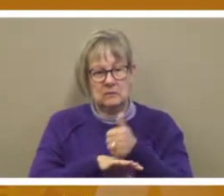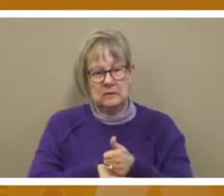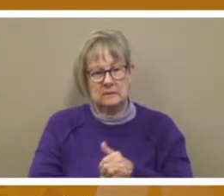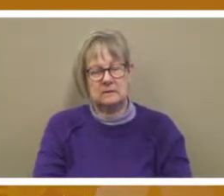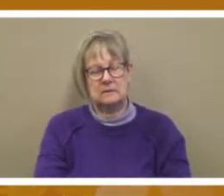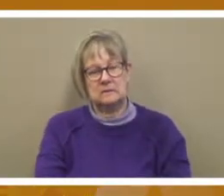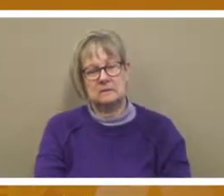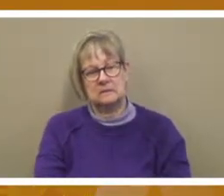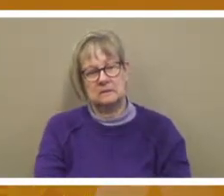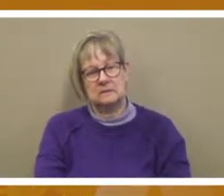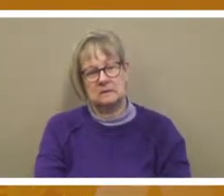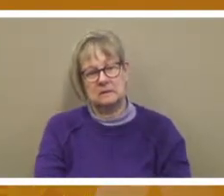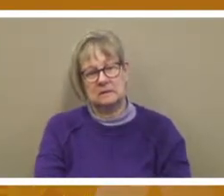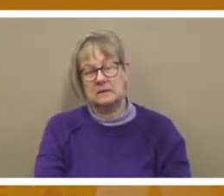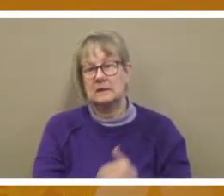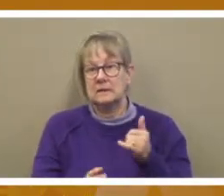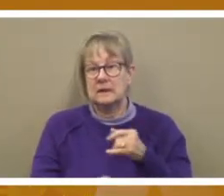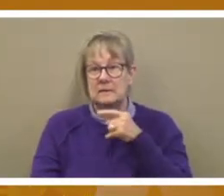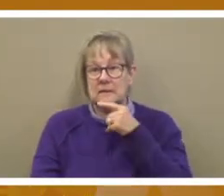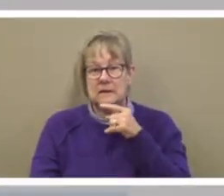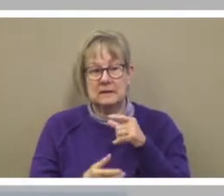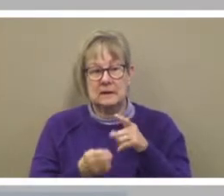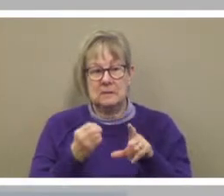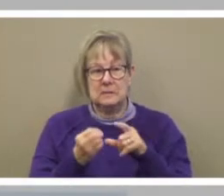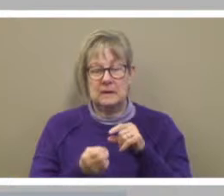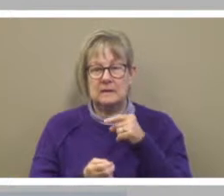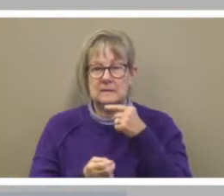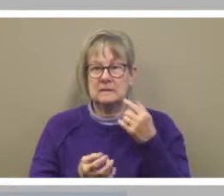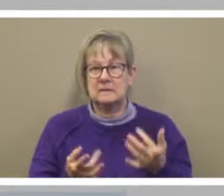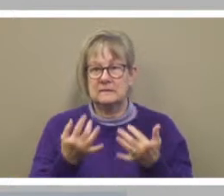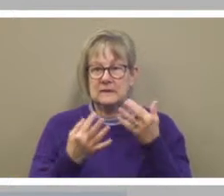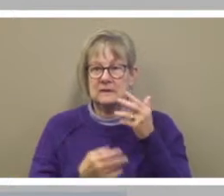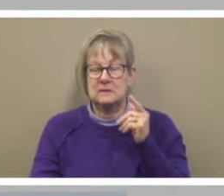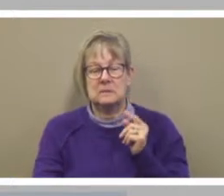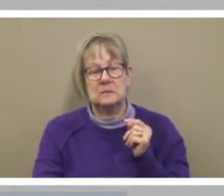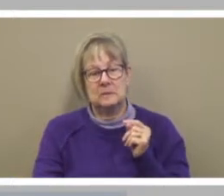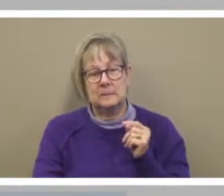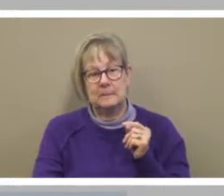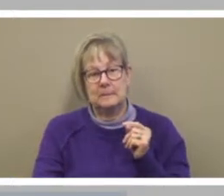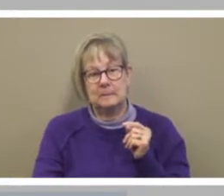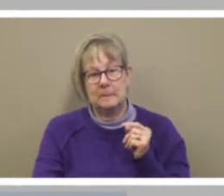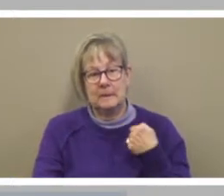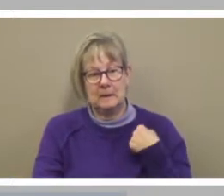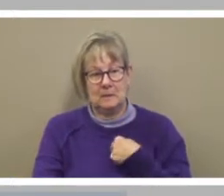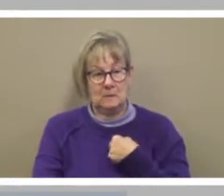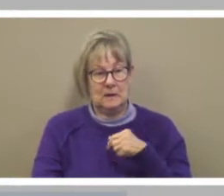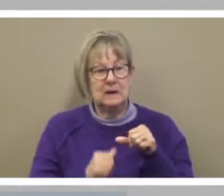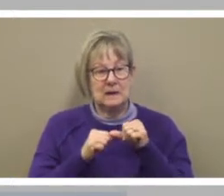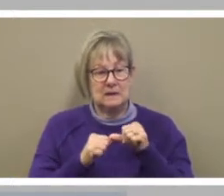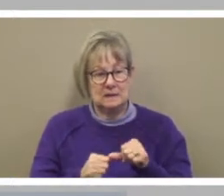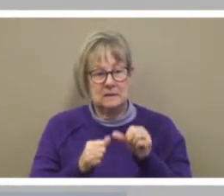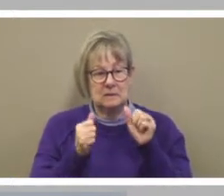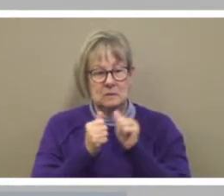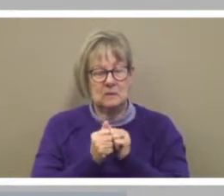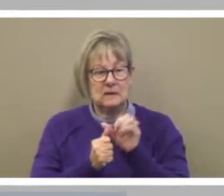And then now for the El Paso Fire Department. We continue